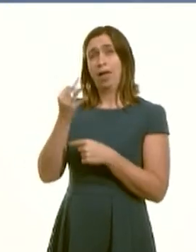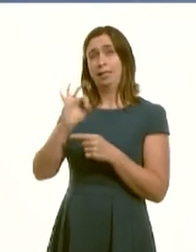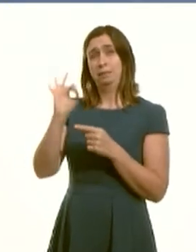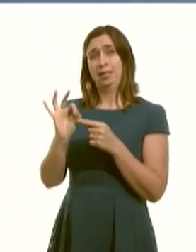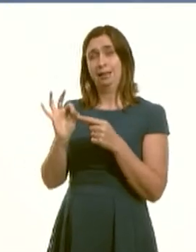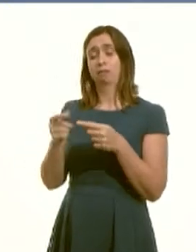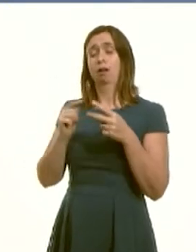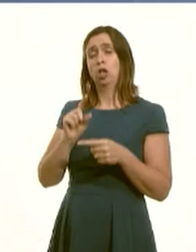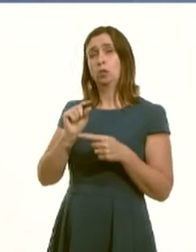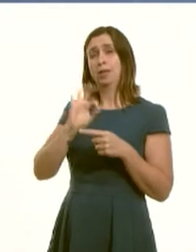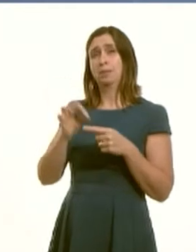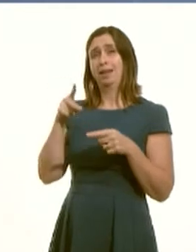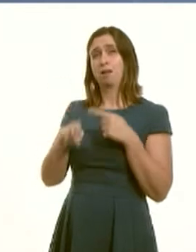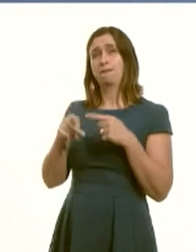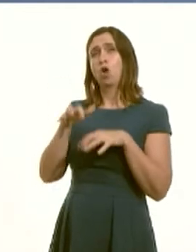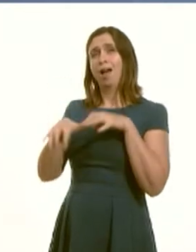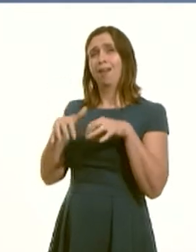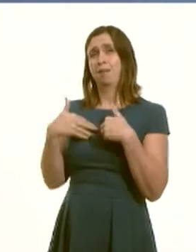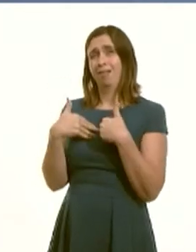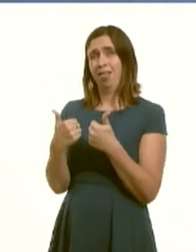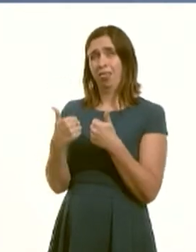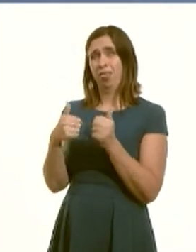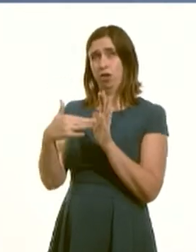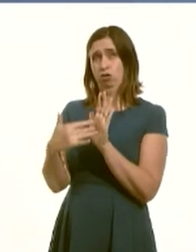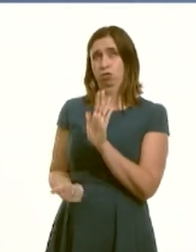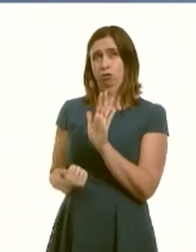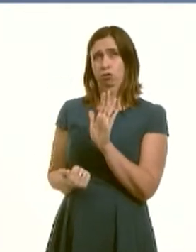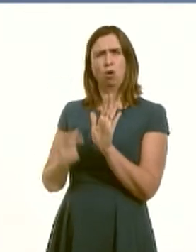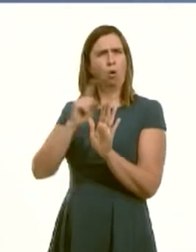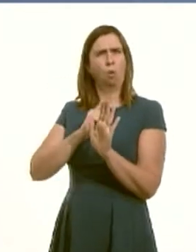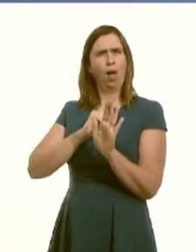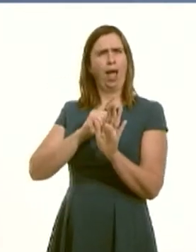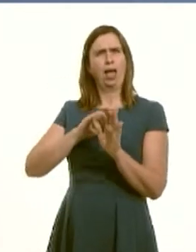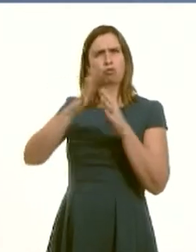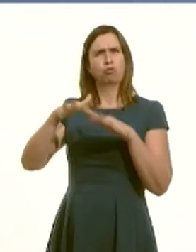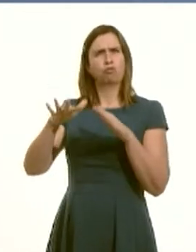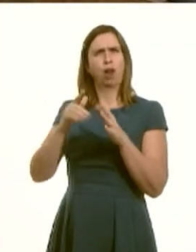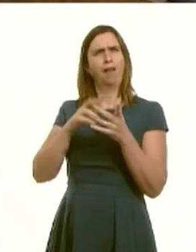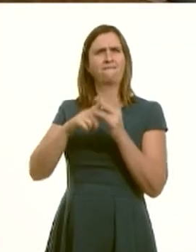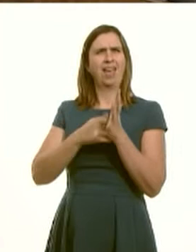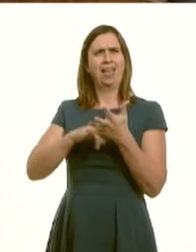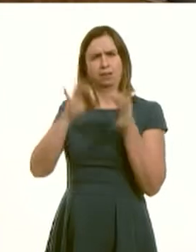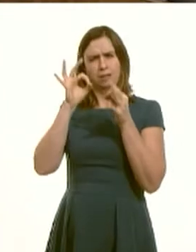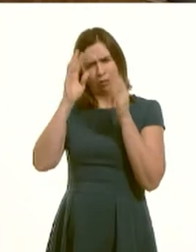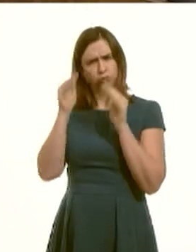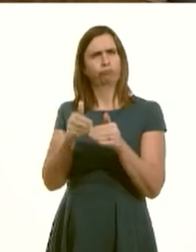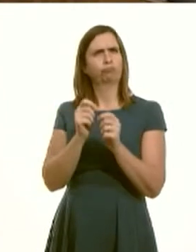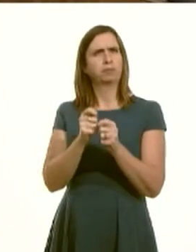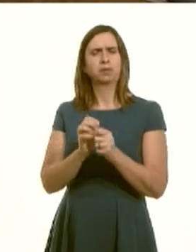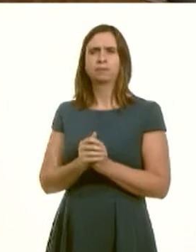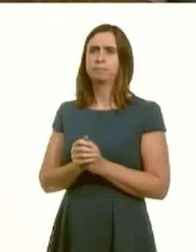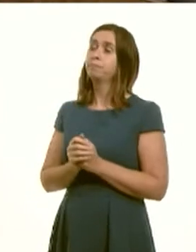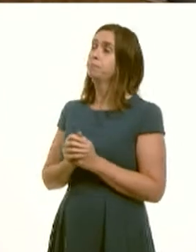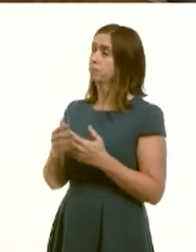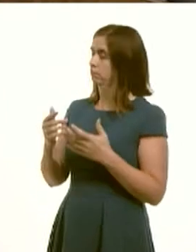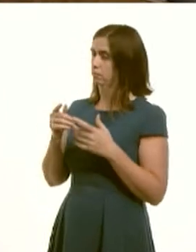and 20% cut for animal health in that particular budget. Why was rural affairs singled out for such special treatment in that budget? It wasn't. Farmers, of course,